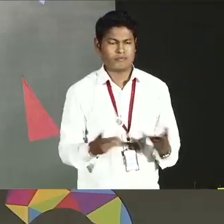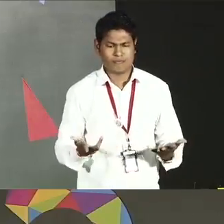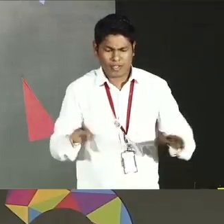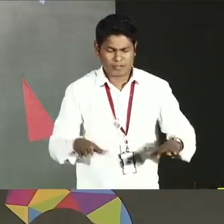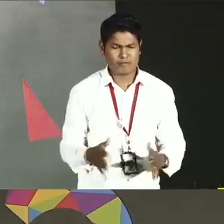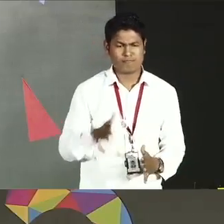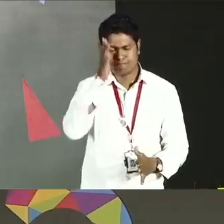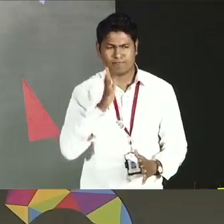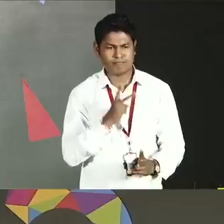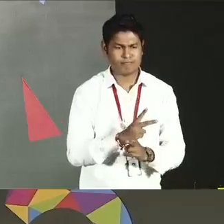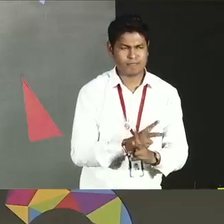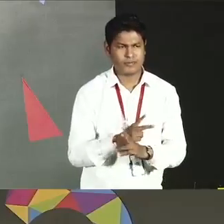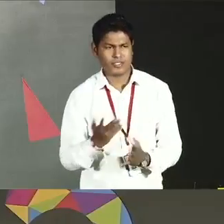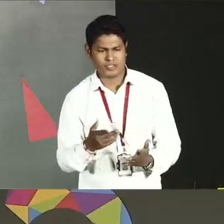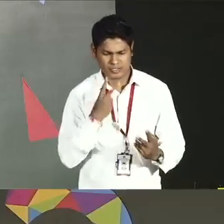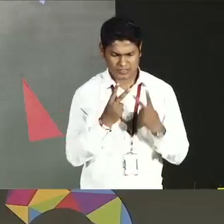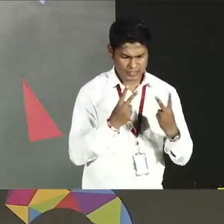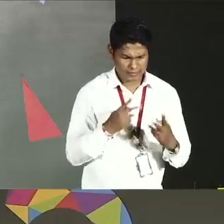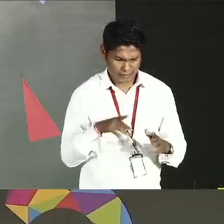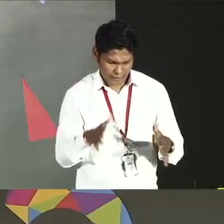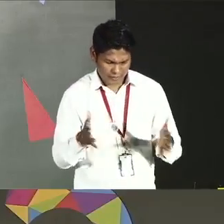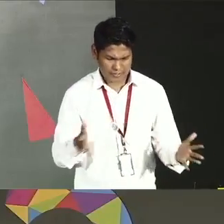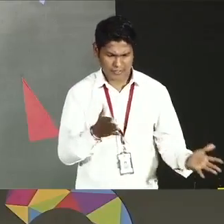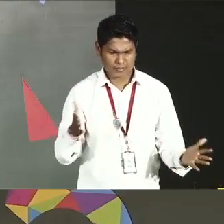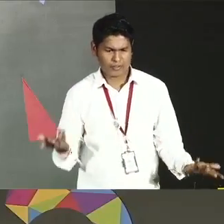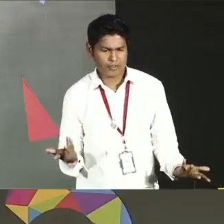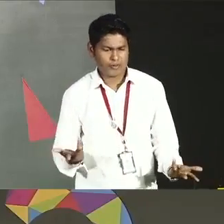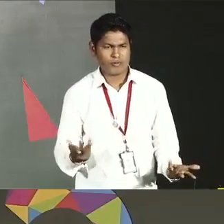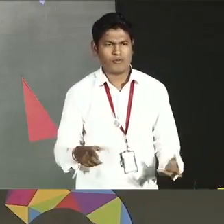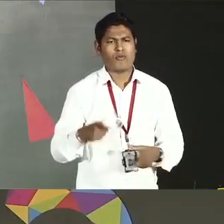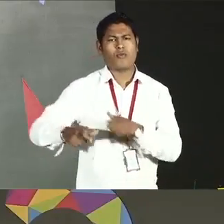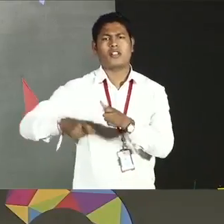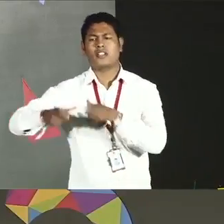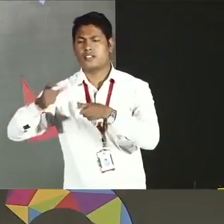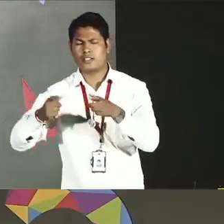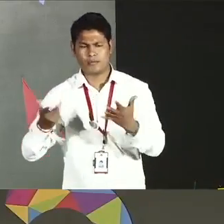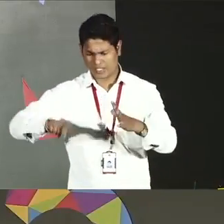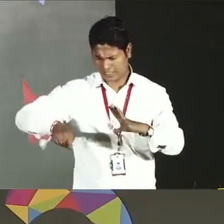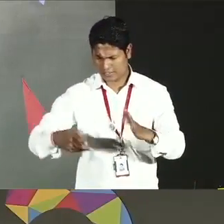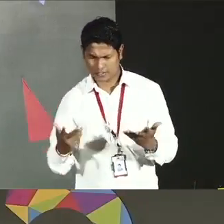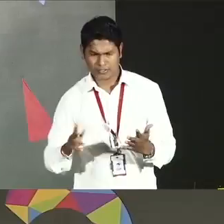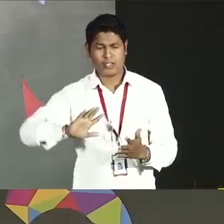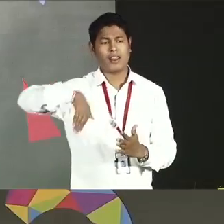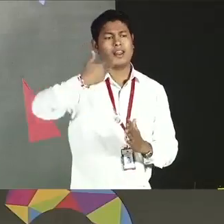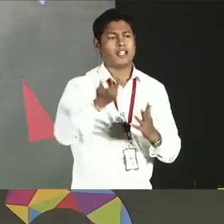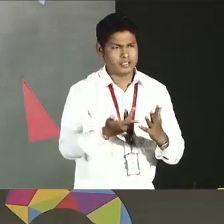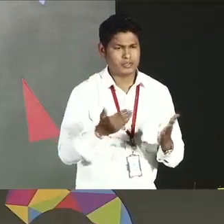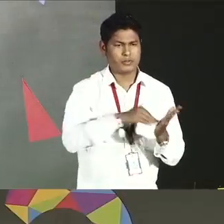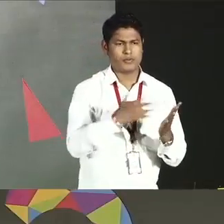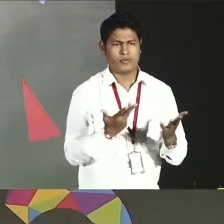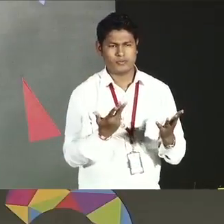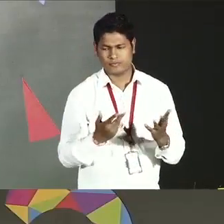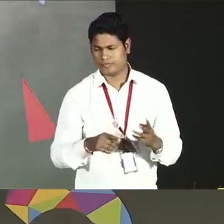indicative of other things in your family. It's the single biggest predictor of whether or not that child will have an